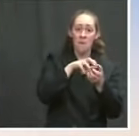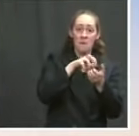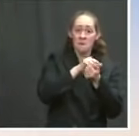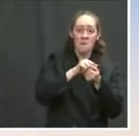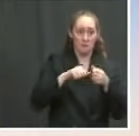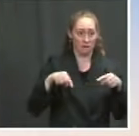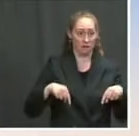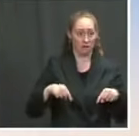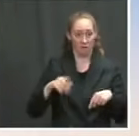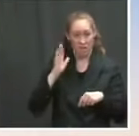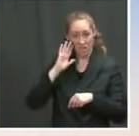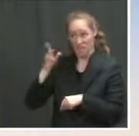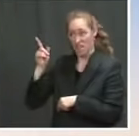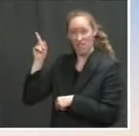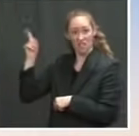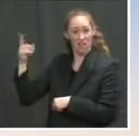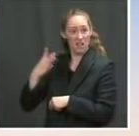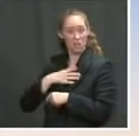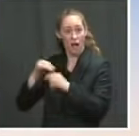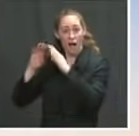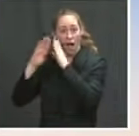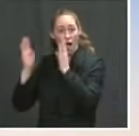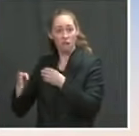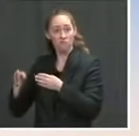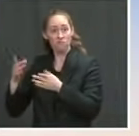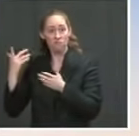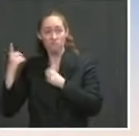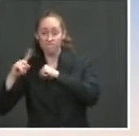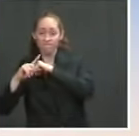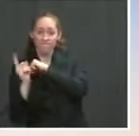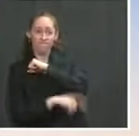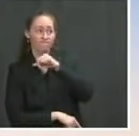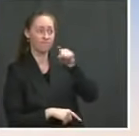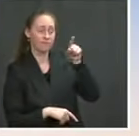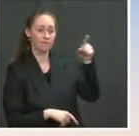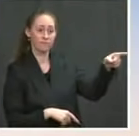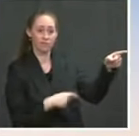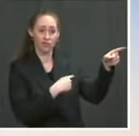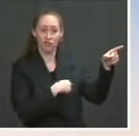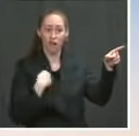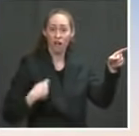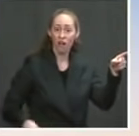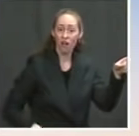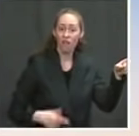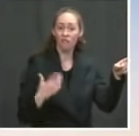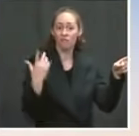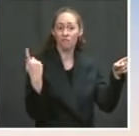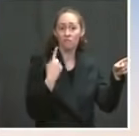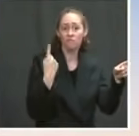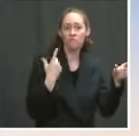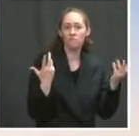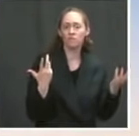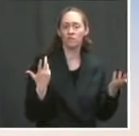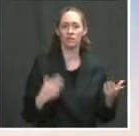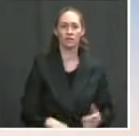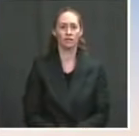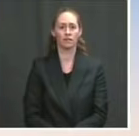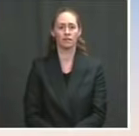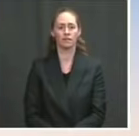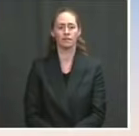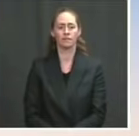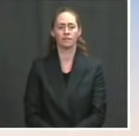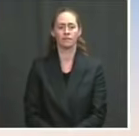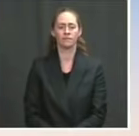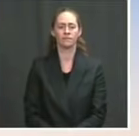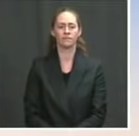paying some sort of compensation as required by the u.n liability space liability convention well um again i think we'd of